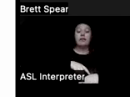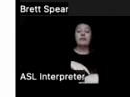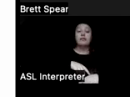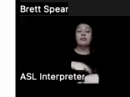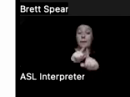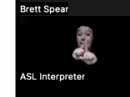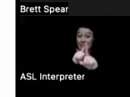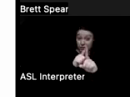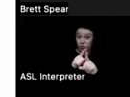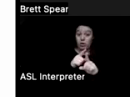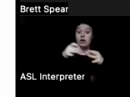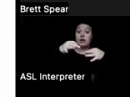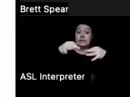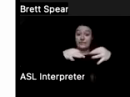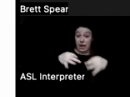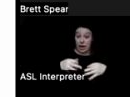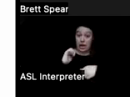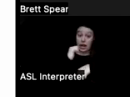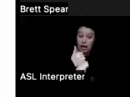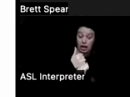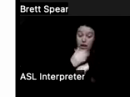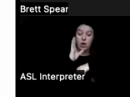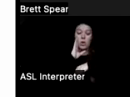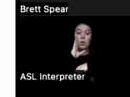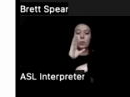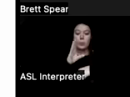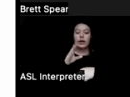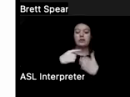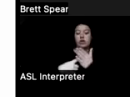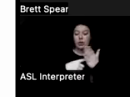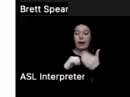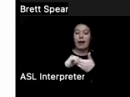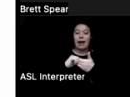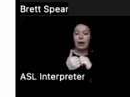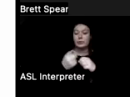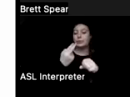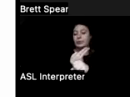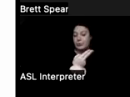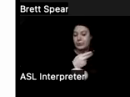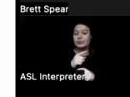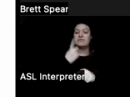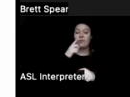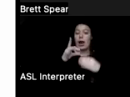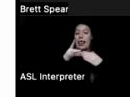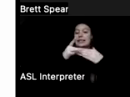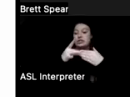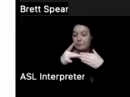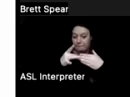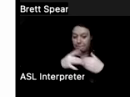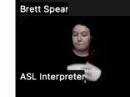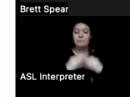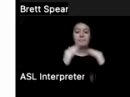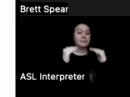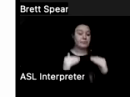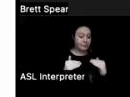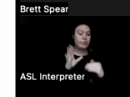us cultivate better leadership, better mentorship? And then we'll talk through a couple of tools that Erica and I have had experience with. And